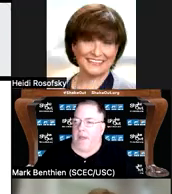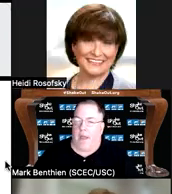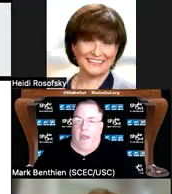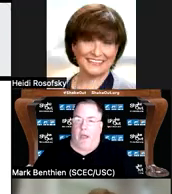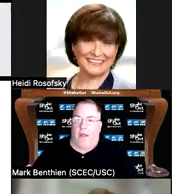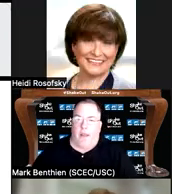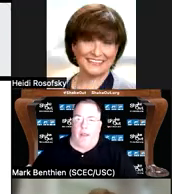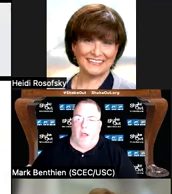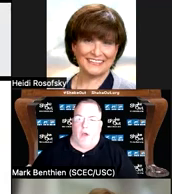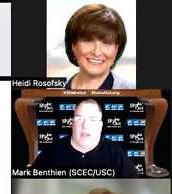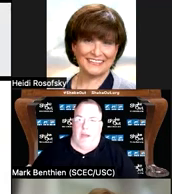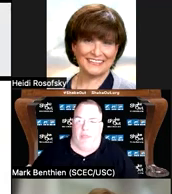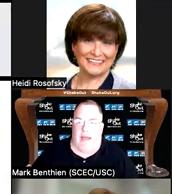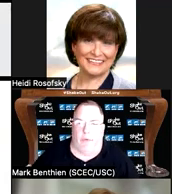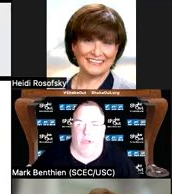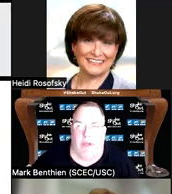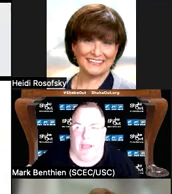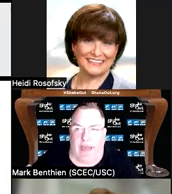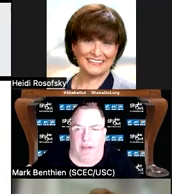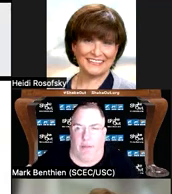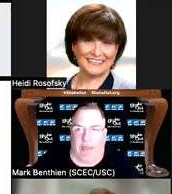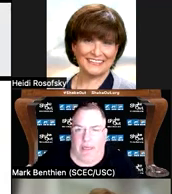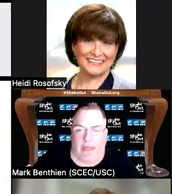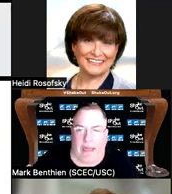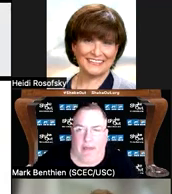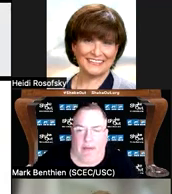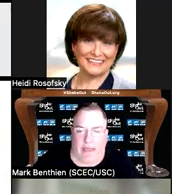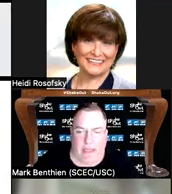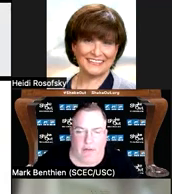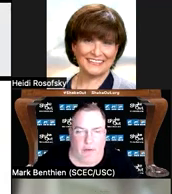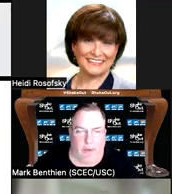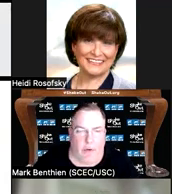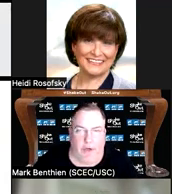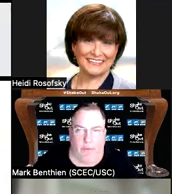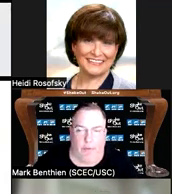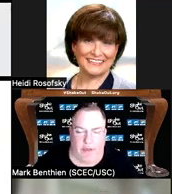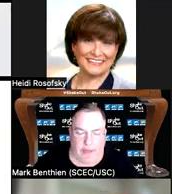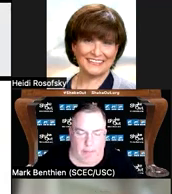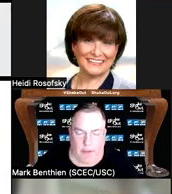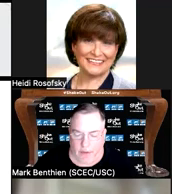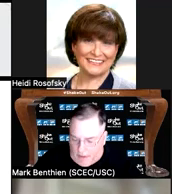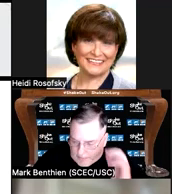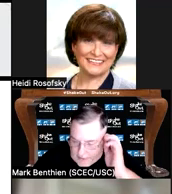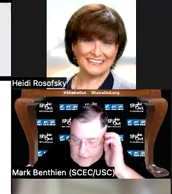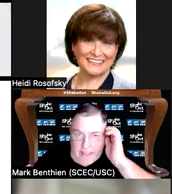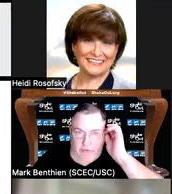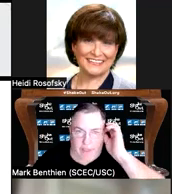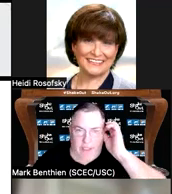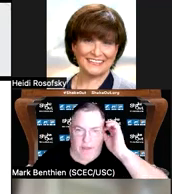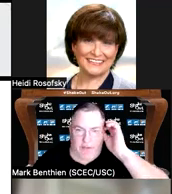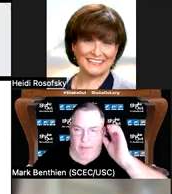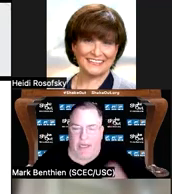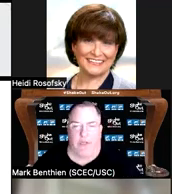Okay, with that, we'll go ahead and end the meeting. And again, the recording will be available by early next week on the same page that we put where